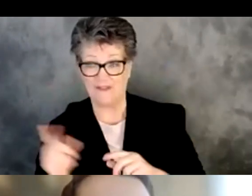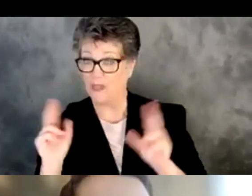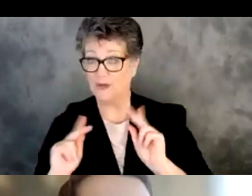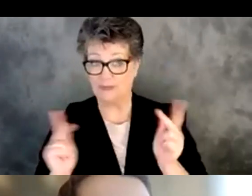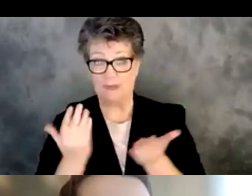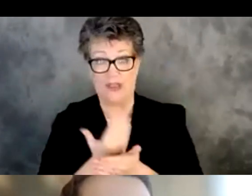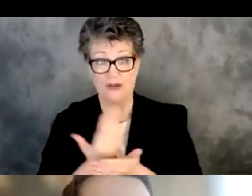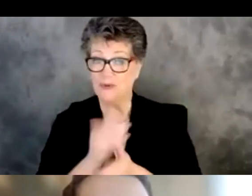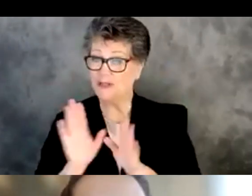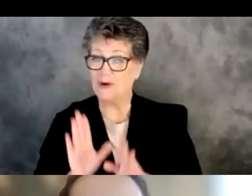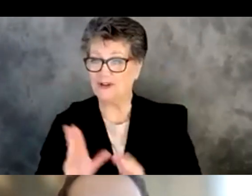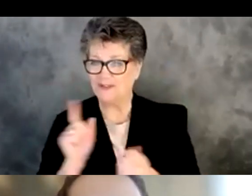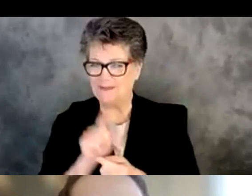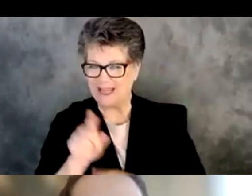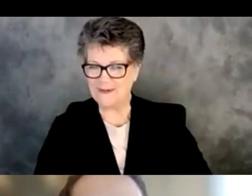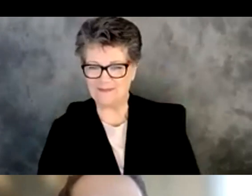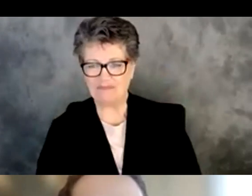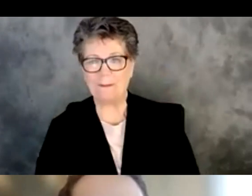are new, it's wonderful to meet you.